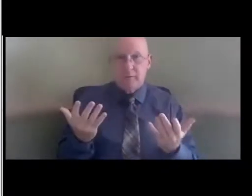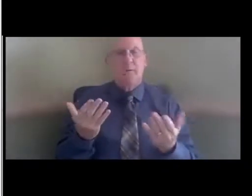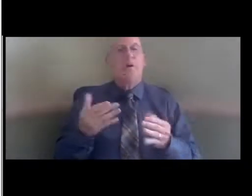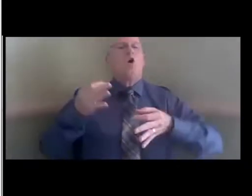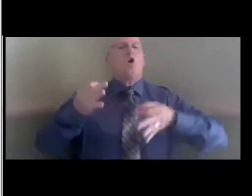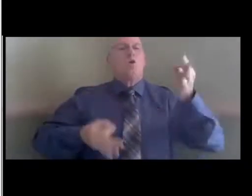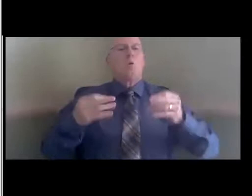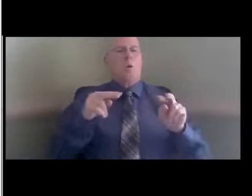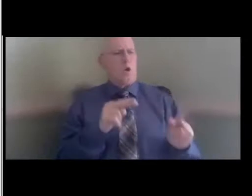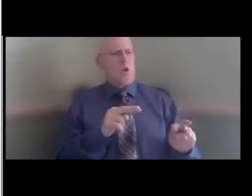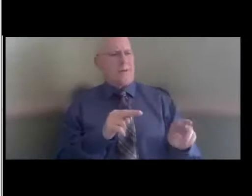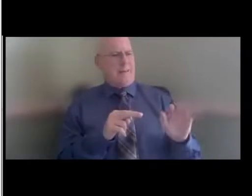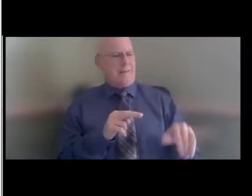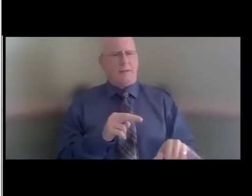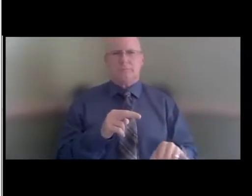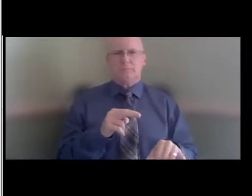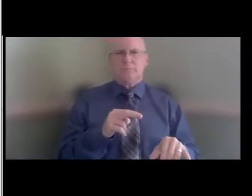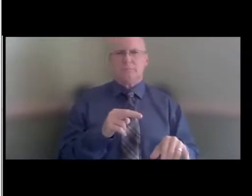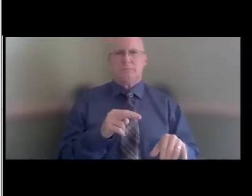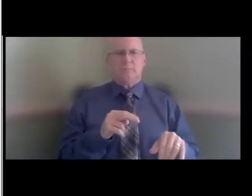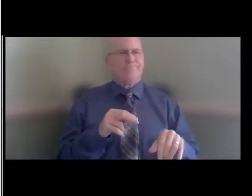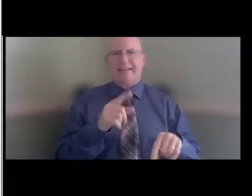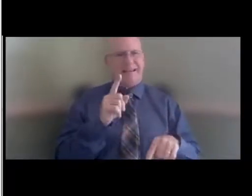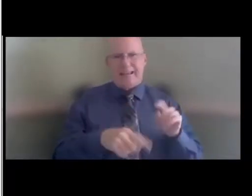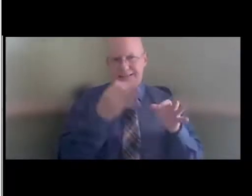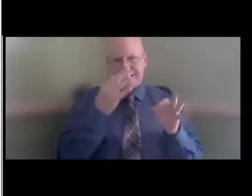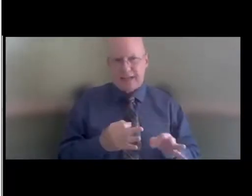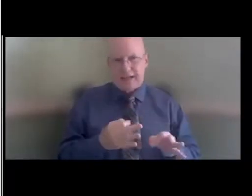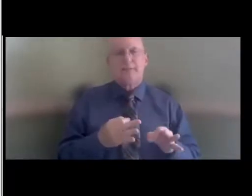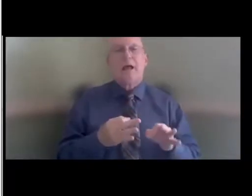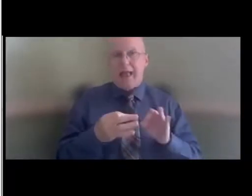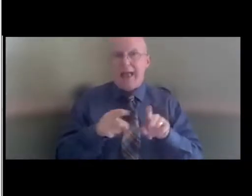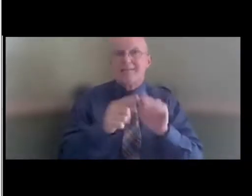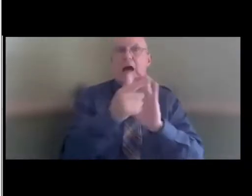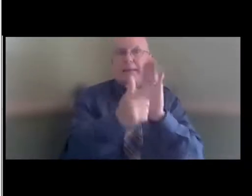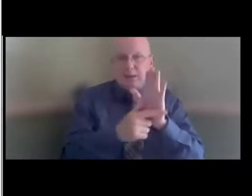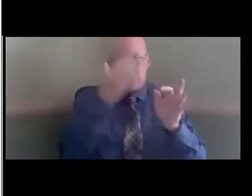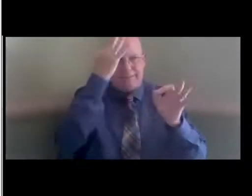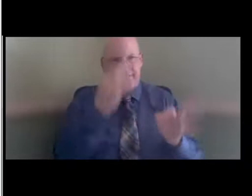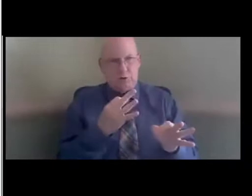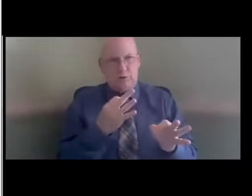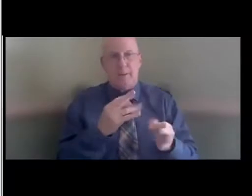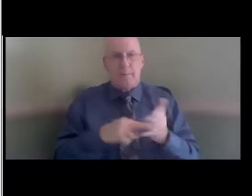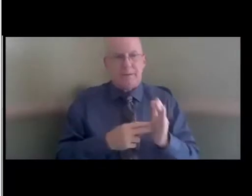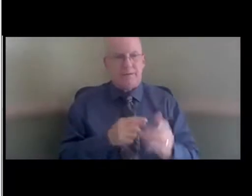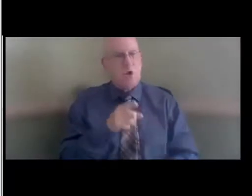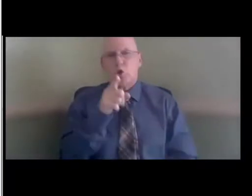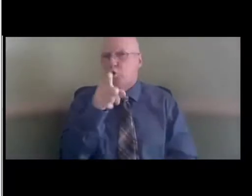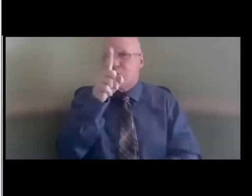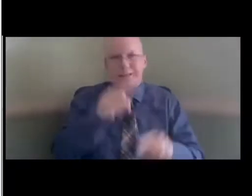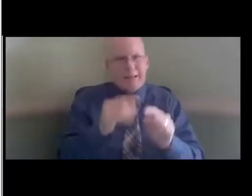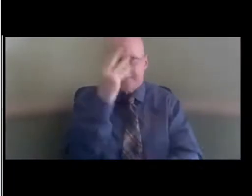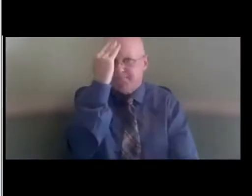court's looking at that incapacity as a legal finding that you truly cannot weigh information.